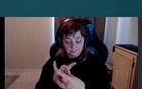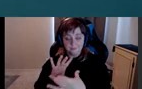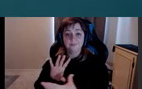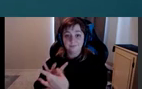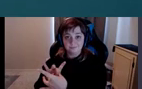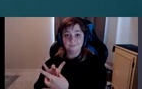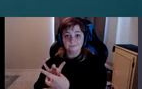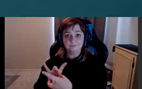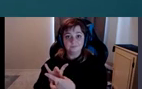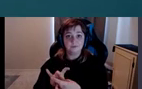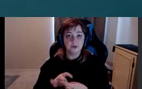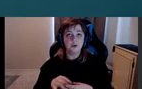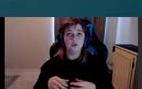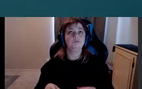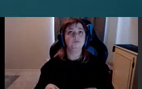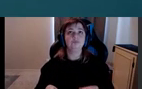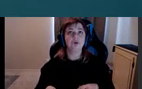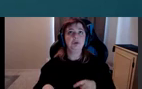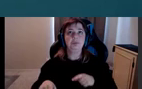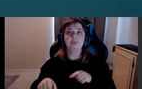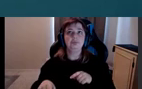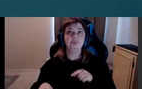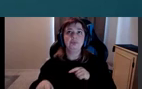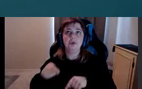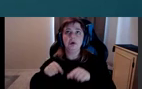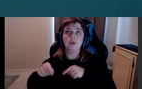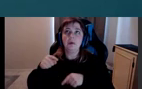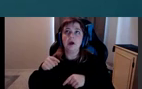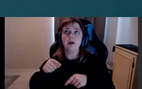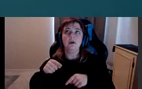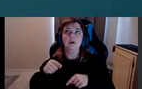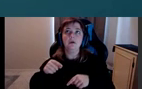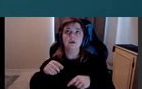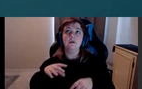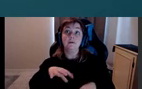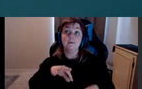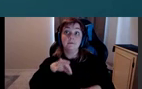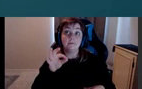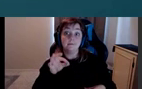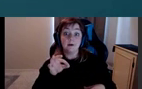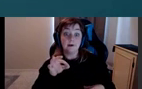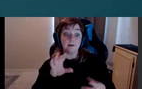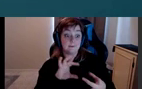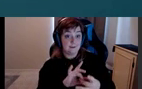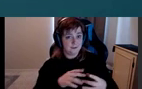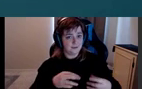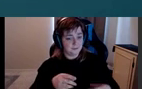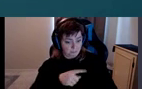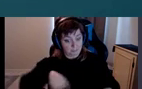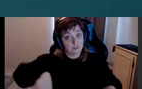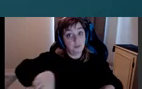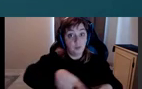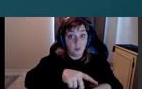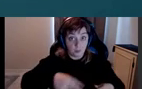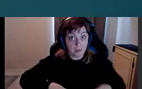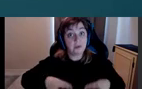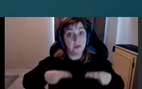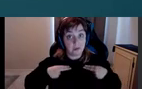To go back to the topic of just, you know, finding the human in each other, because we're all human. Unfortunately, we dehumanize each